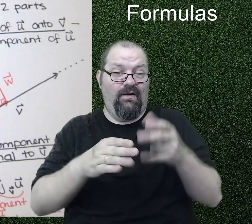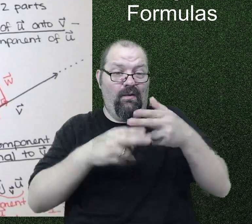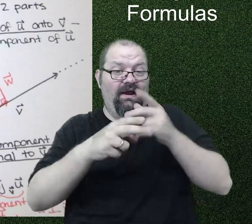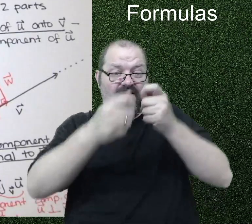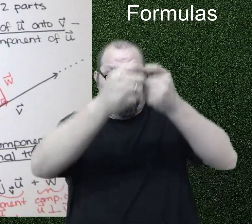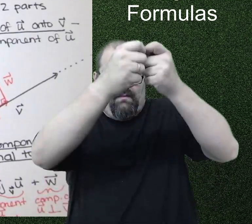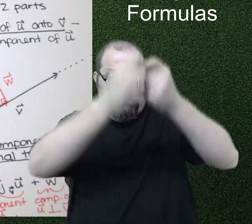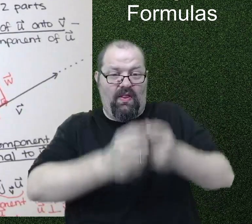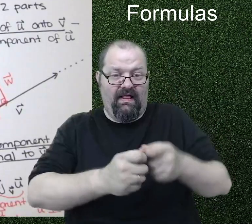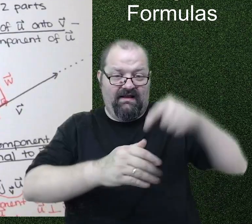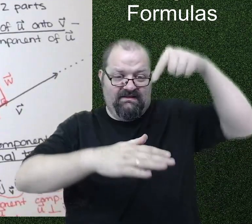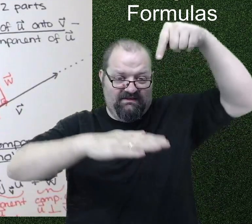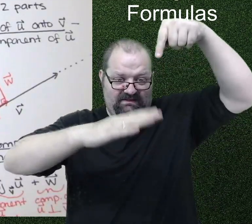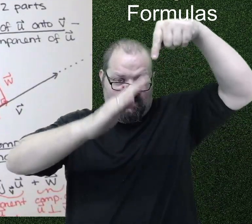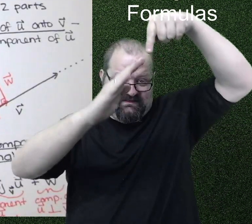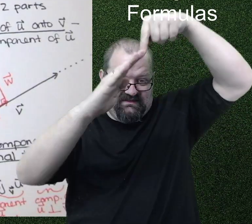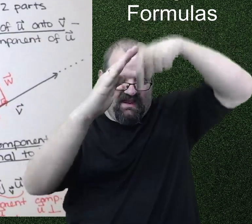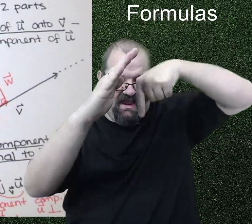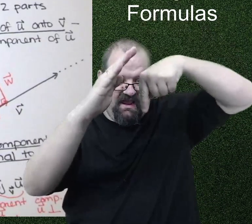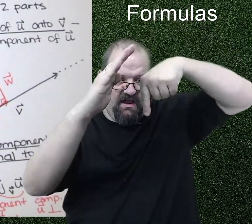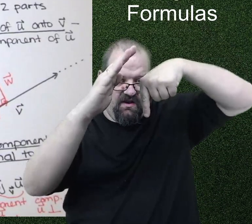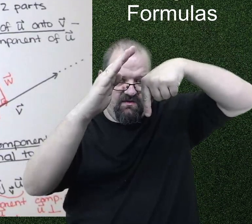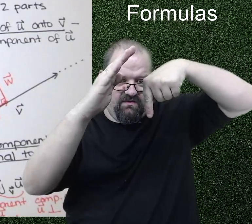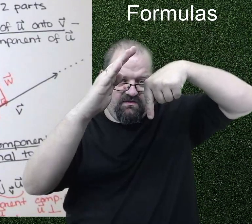ramp, and it goes this way.